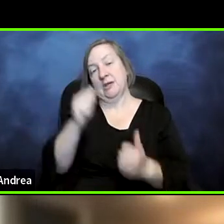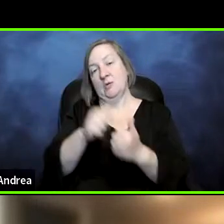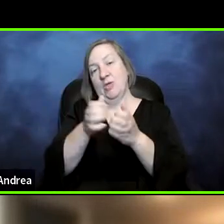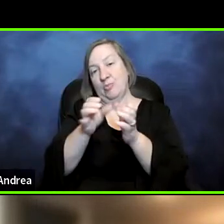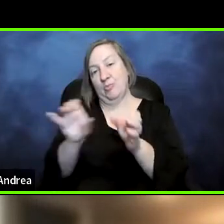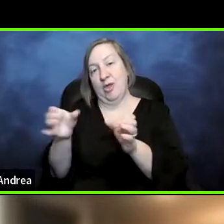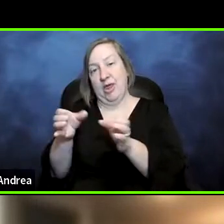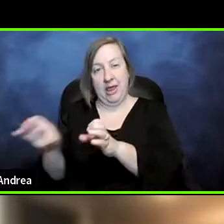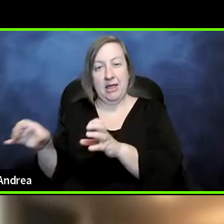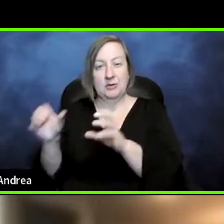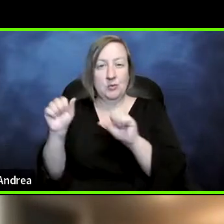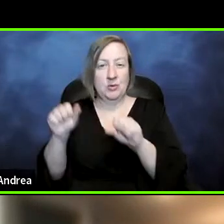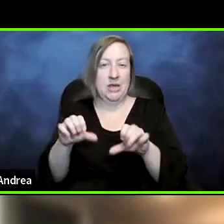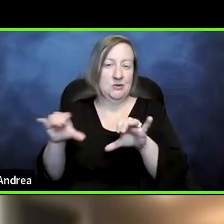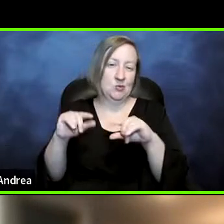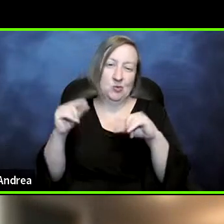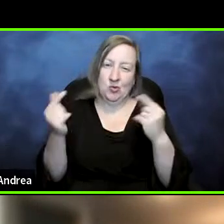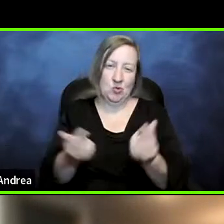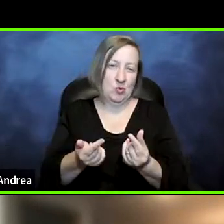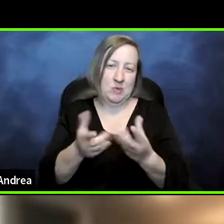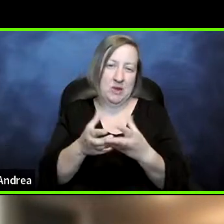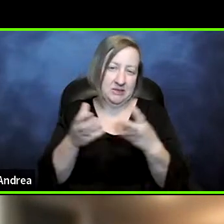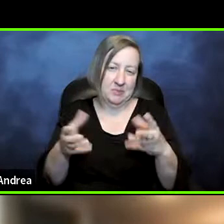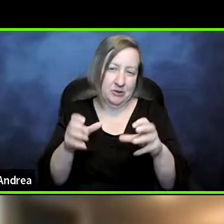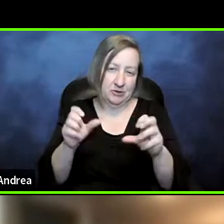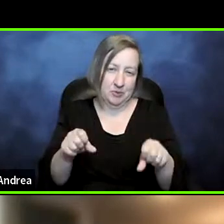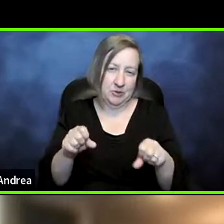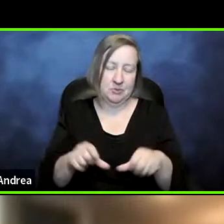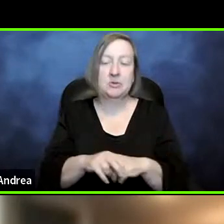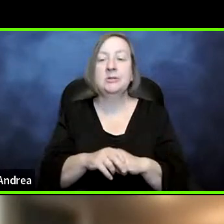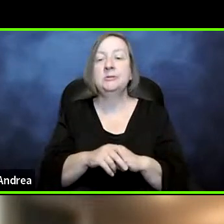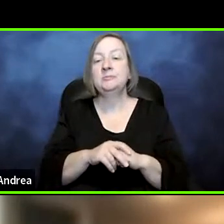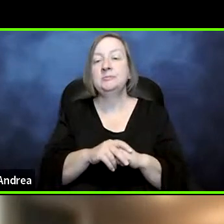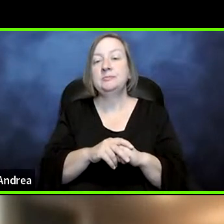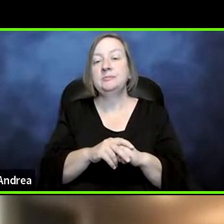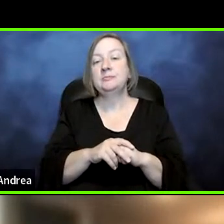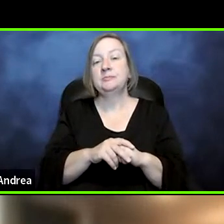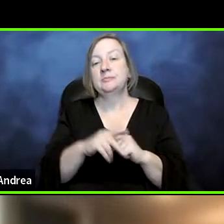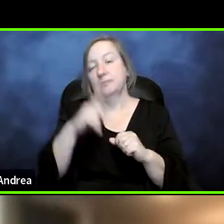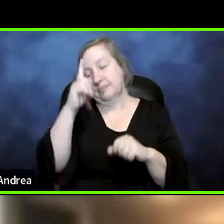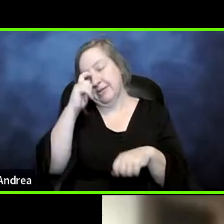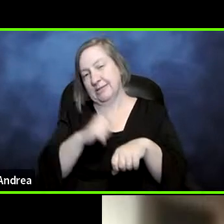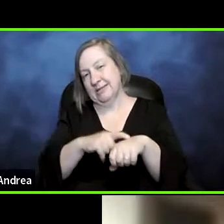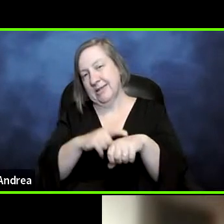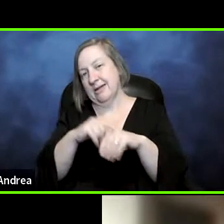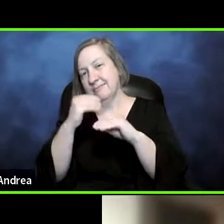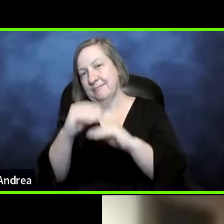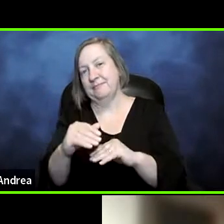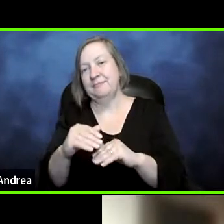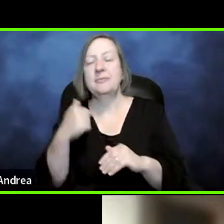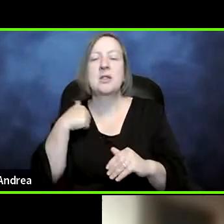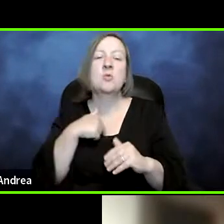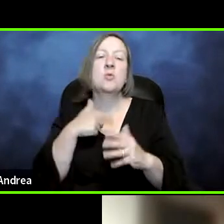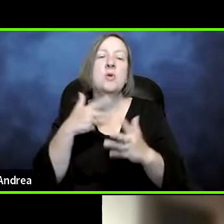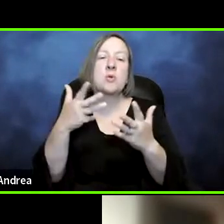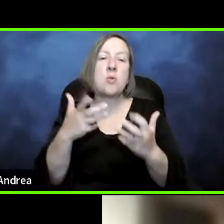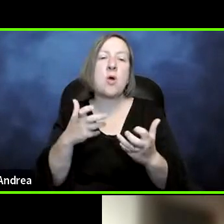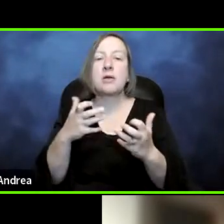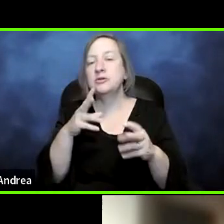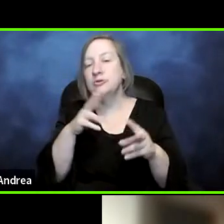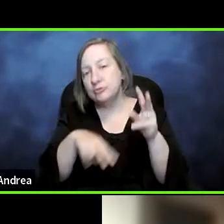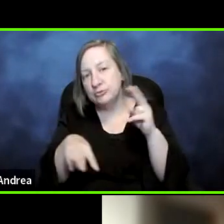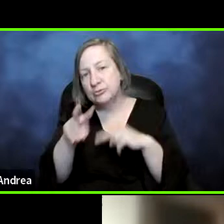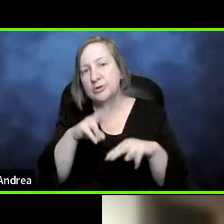do this as a group as much as possible, given the time, but we wanted to go through kind of